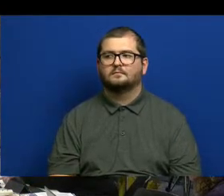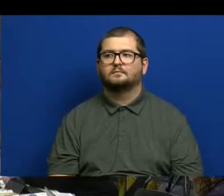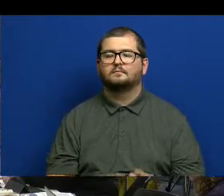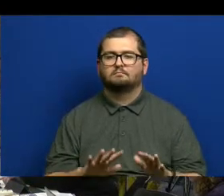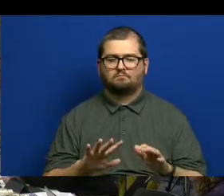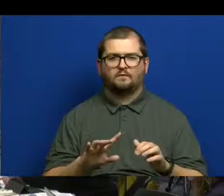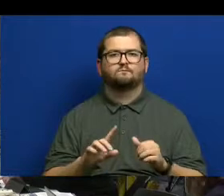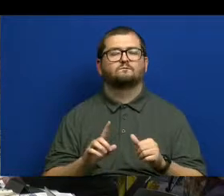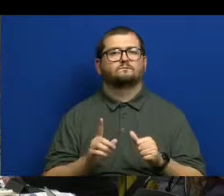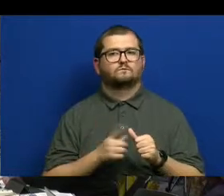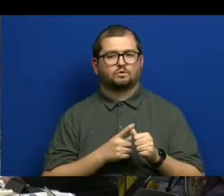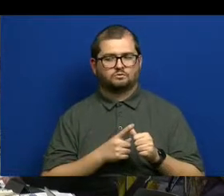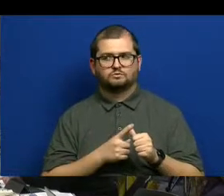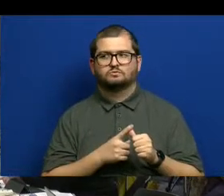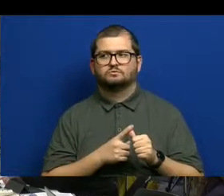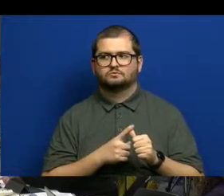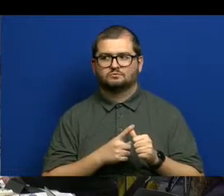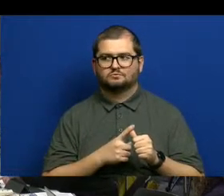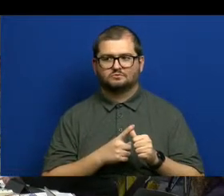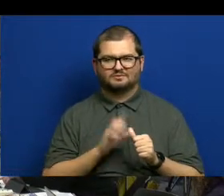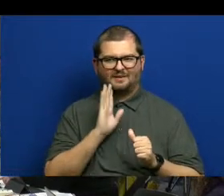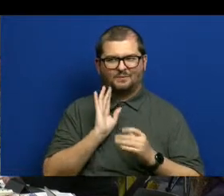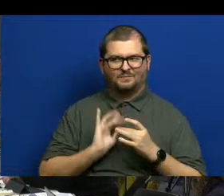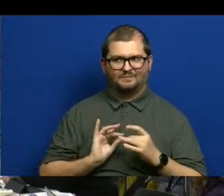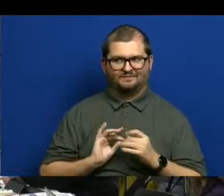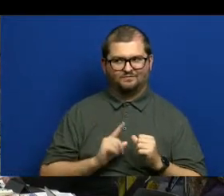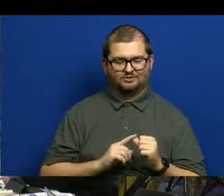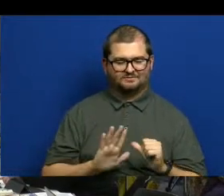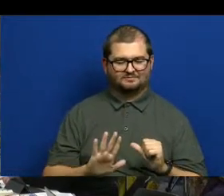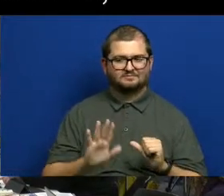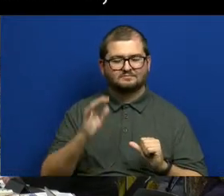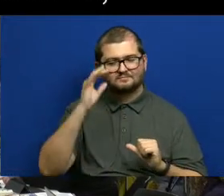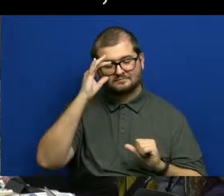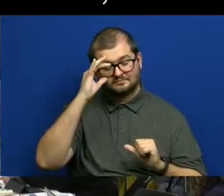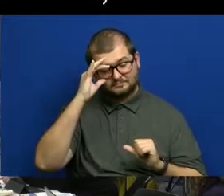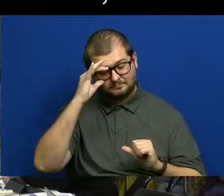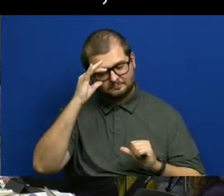I want to say, let me make my comment, please. Thank you.